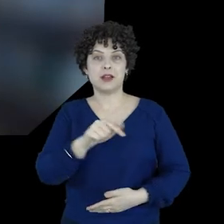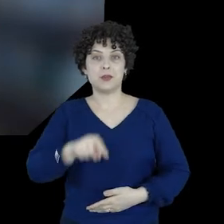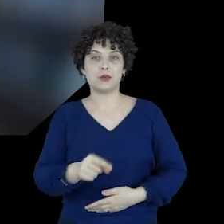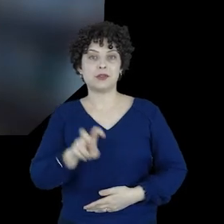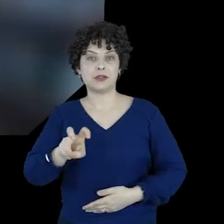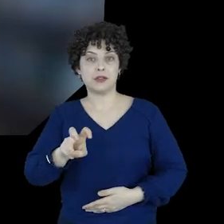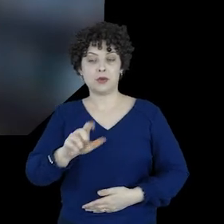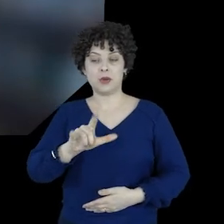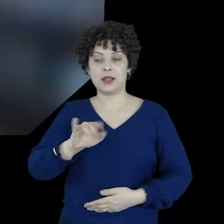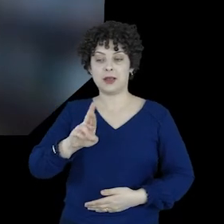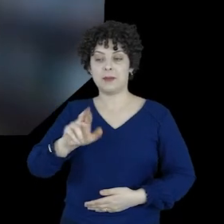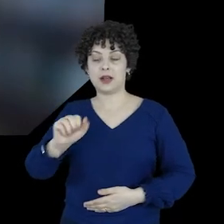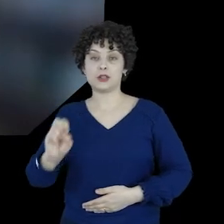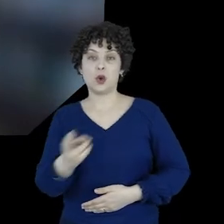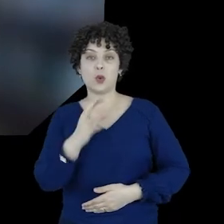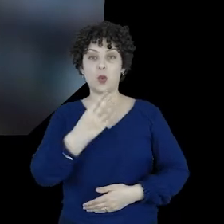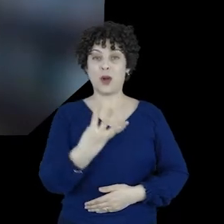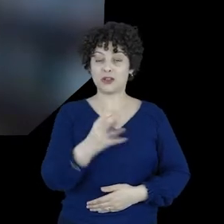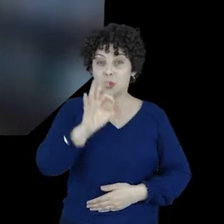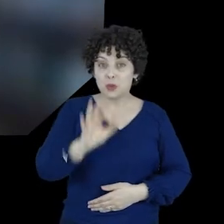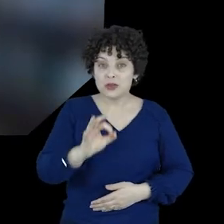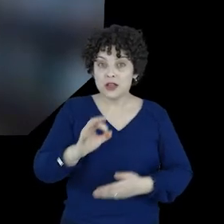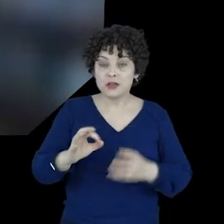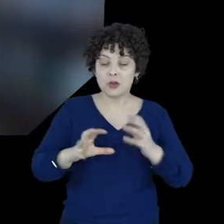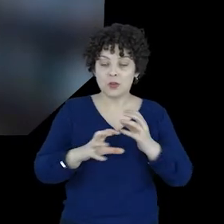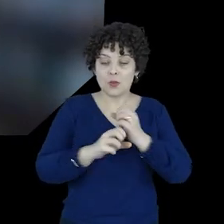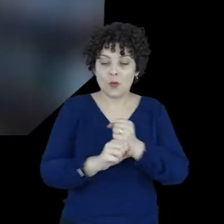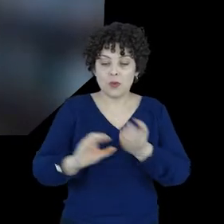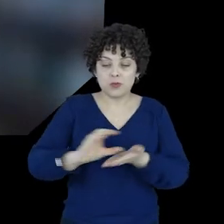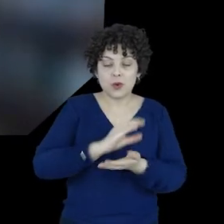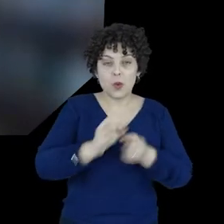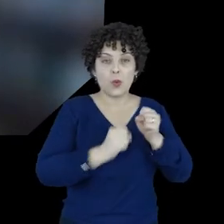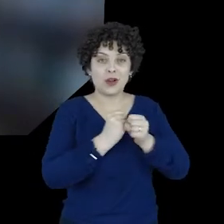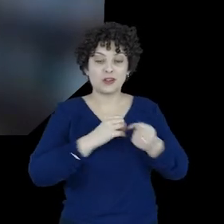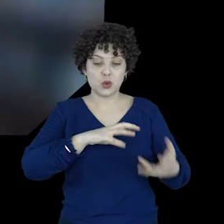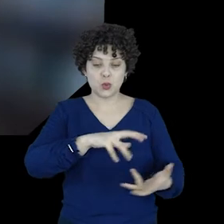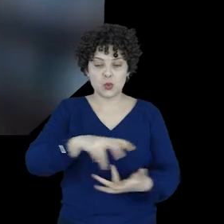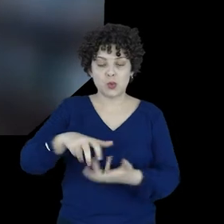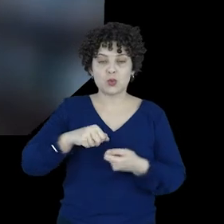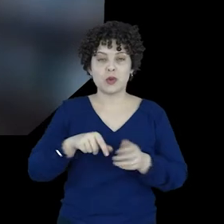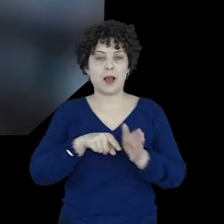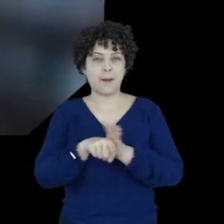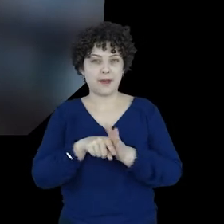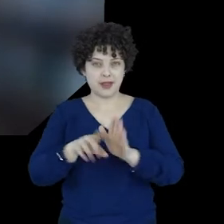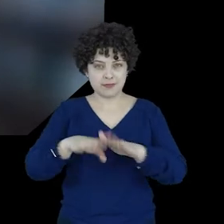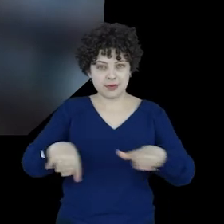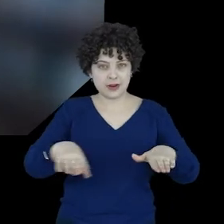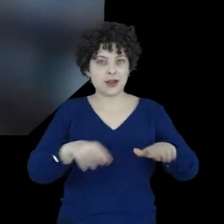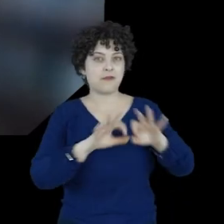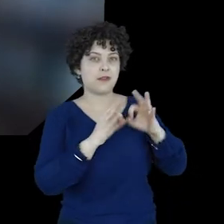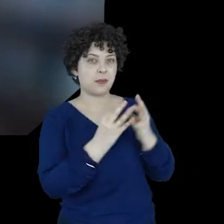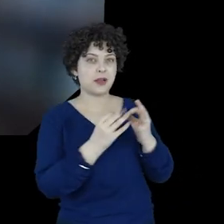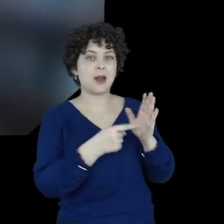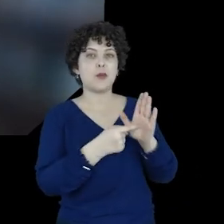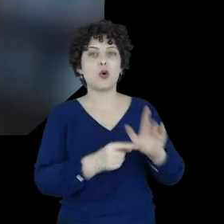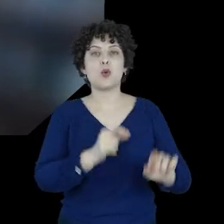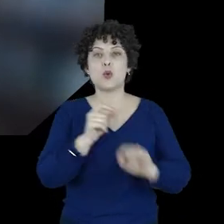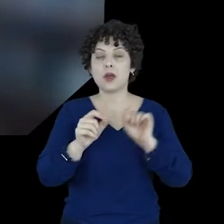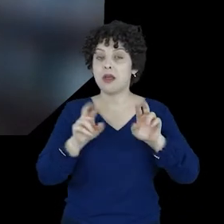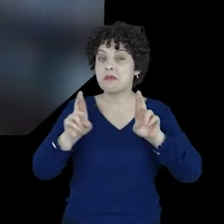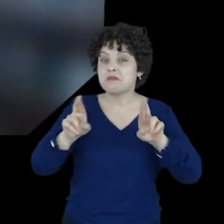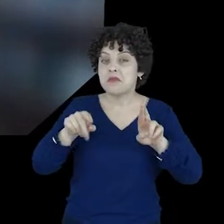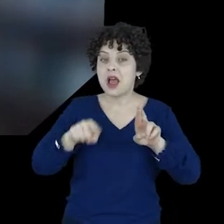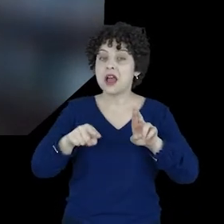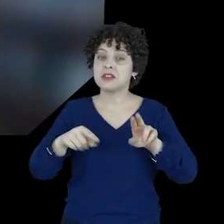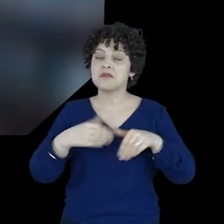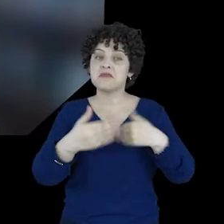£17.5 million, or 4% of their annual worldwide turnover. And research for children and parents shows that they've